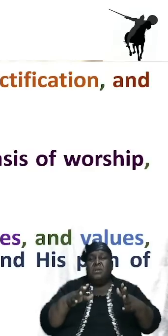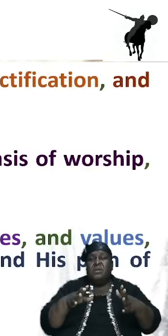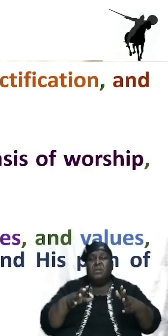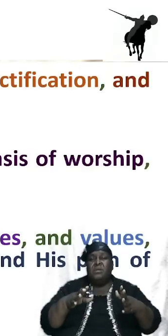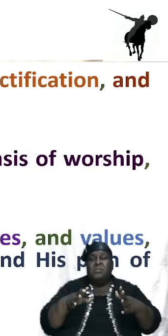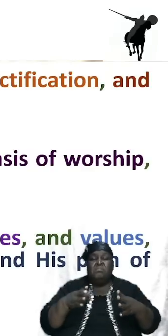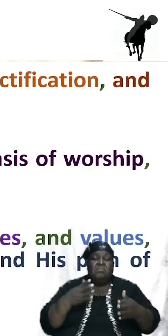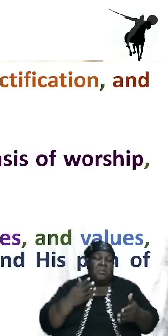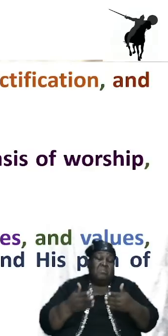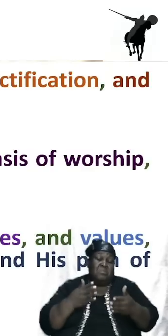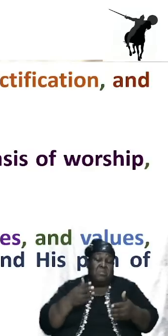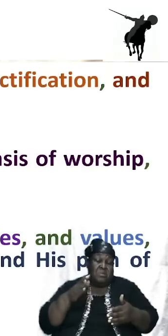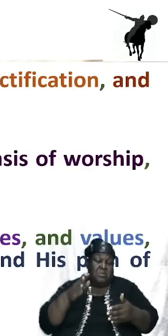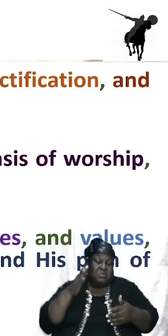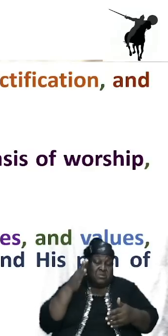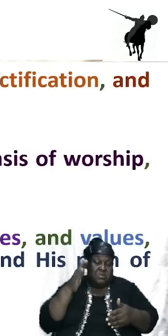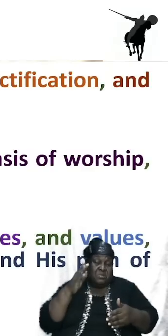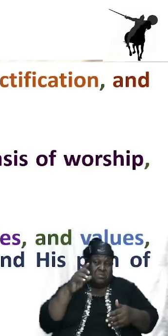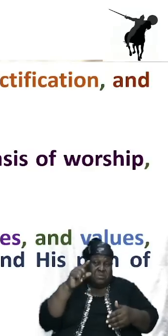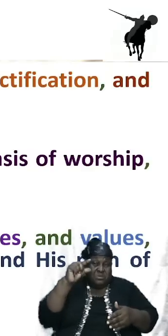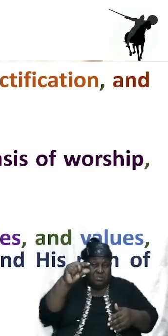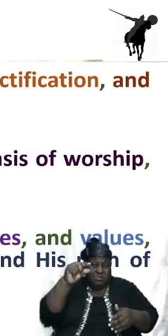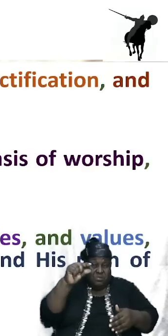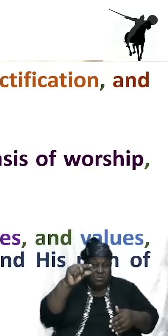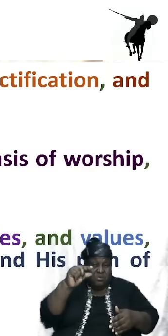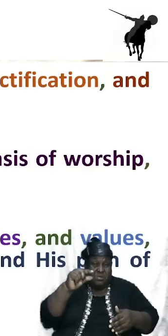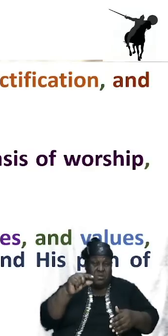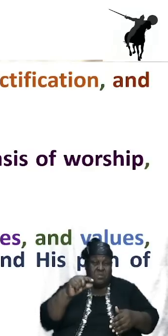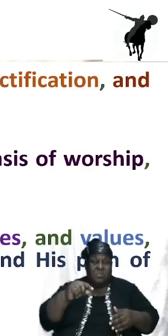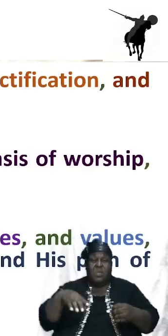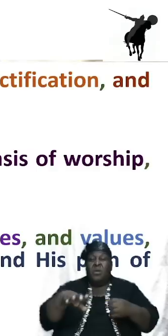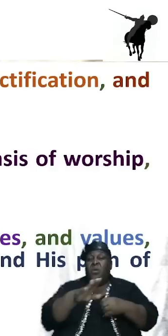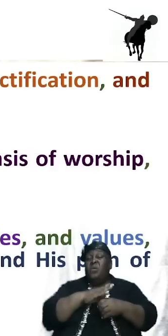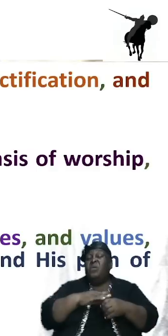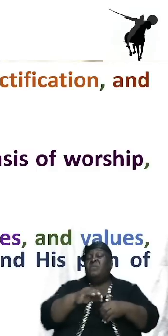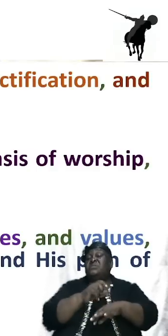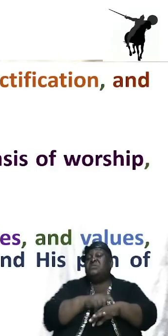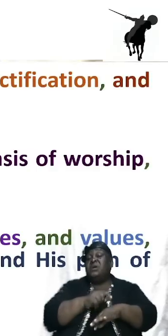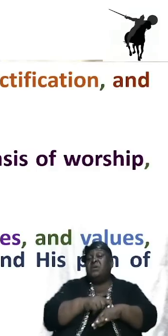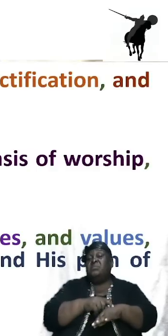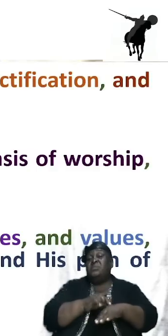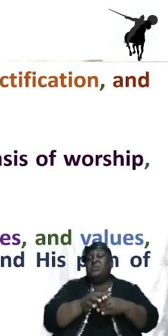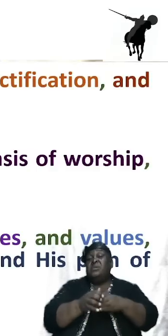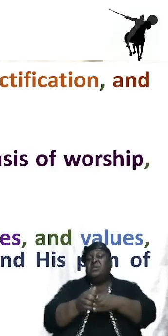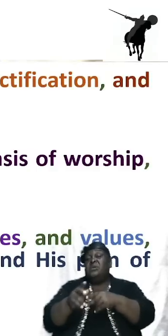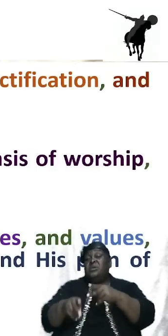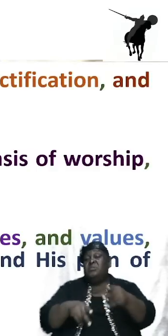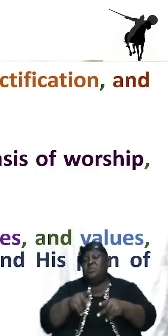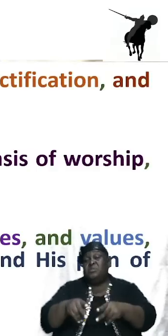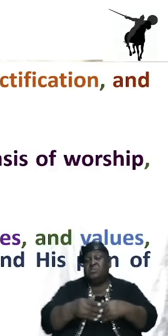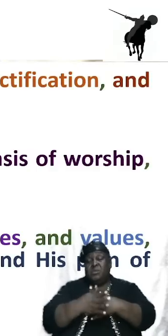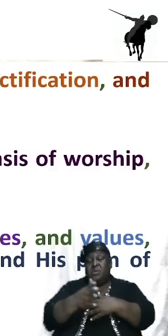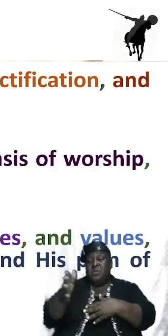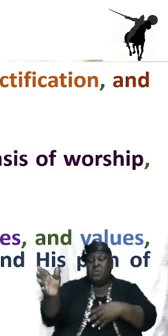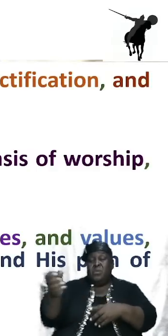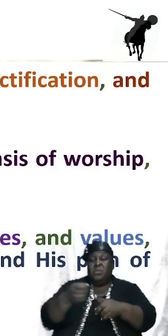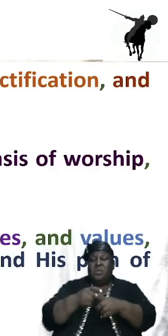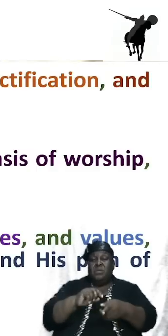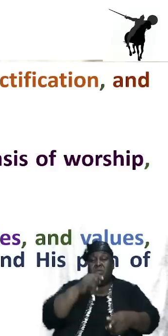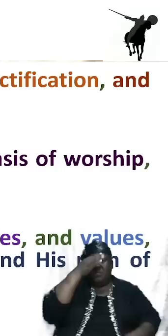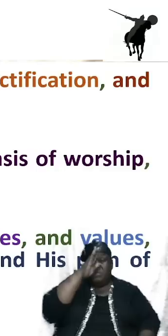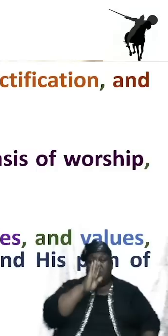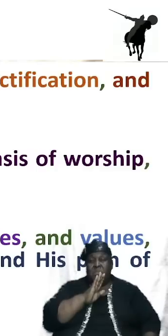seem small initially, but it has a way that over time, it leads people away from God. I have seen